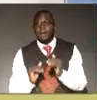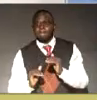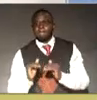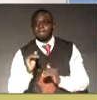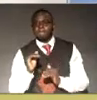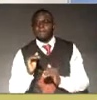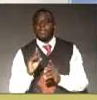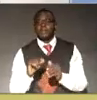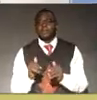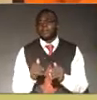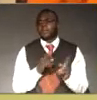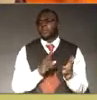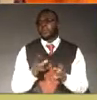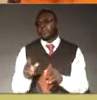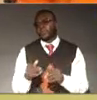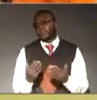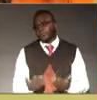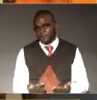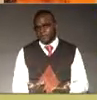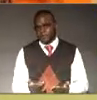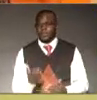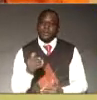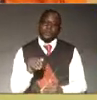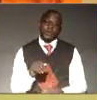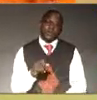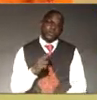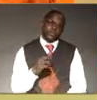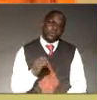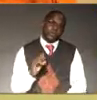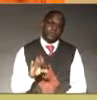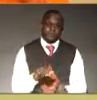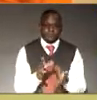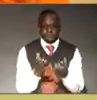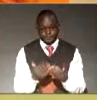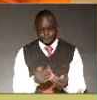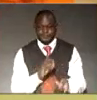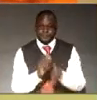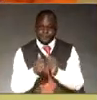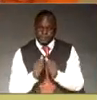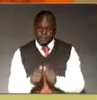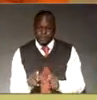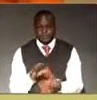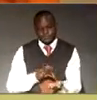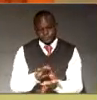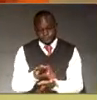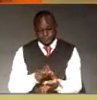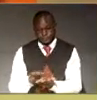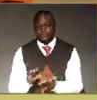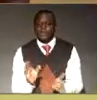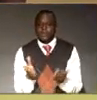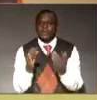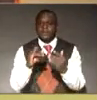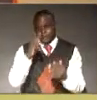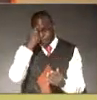nga bamanyiridde okuzanya. More than 200 players are expected at the tournament that has been boosted by the Indian Association